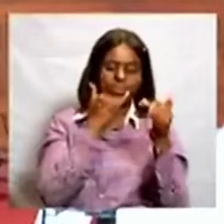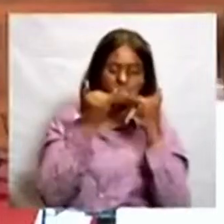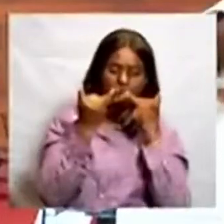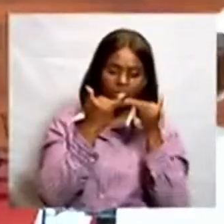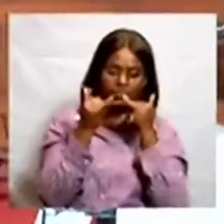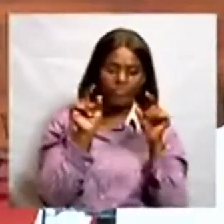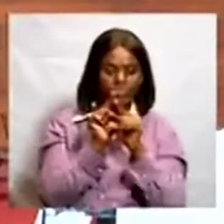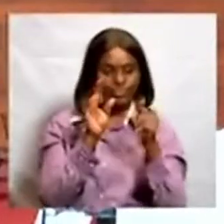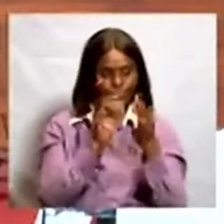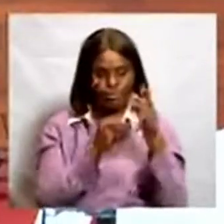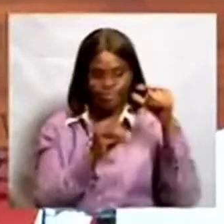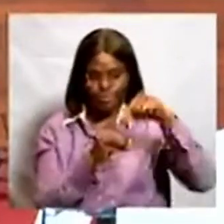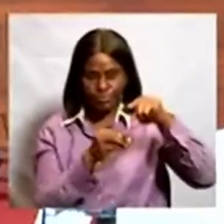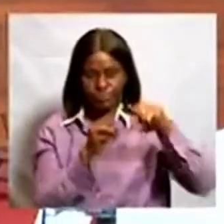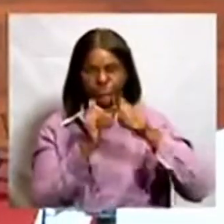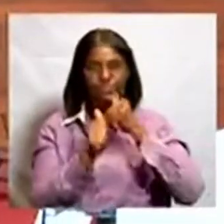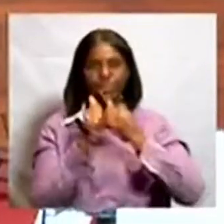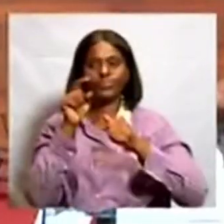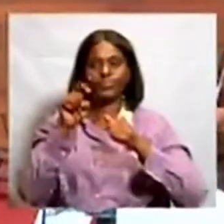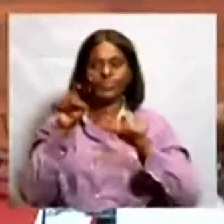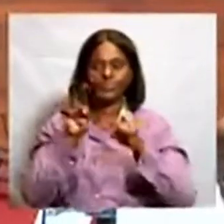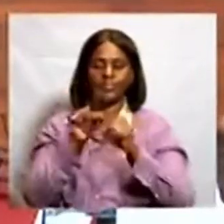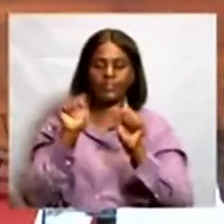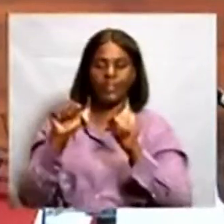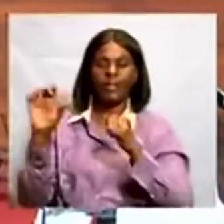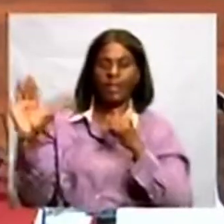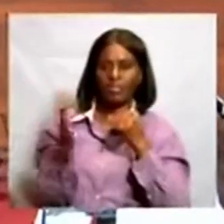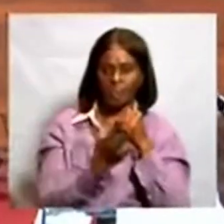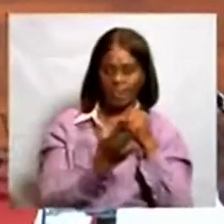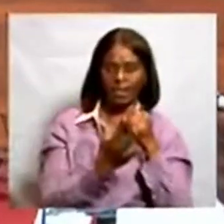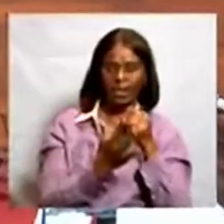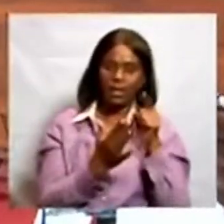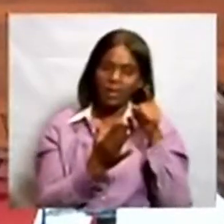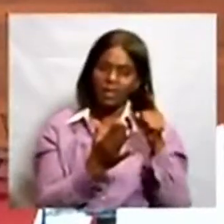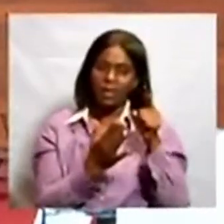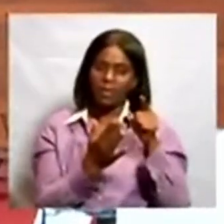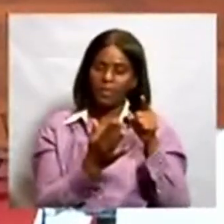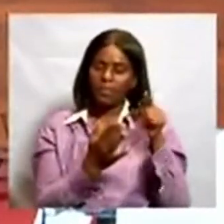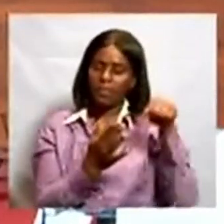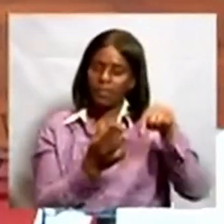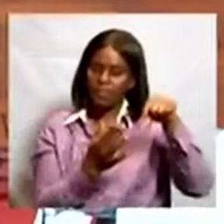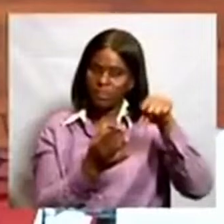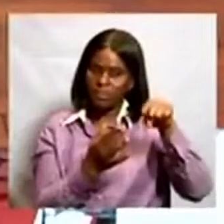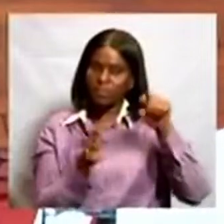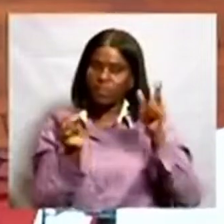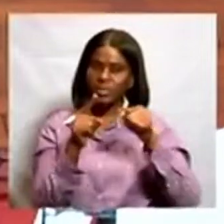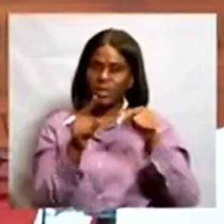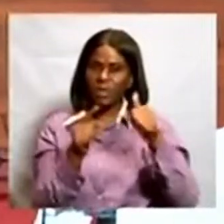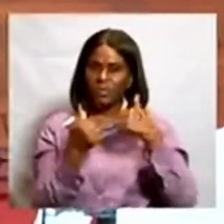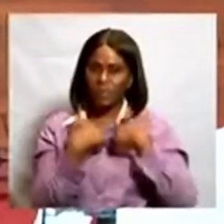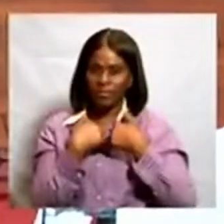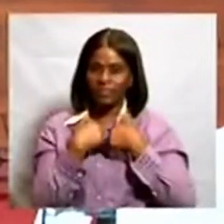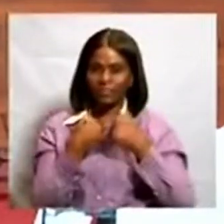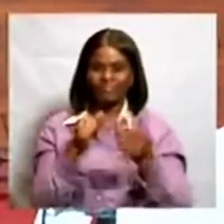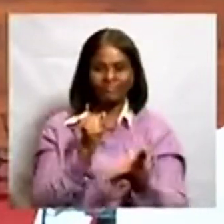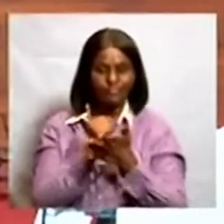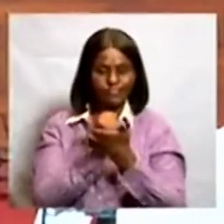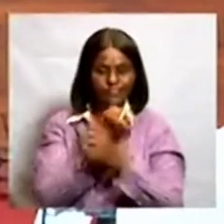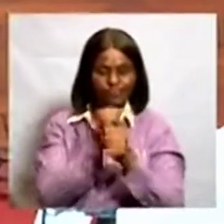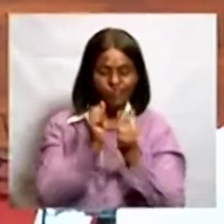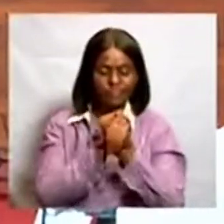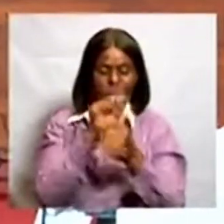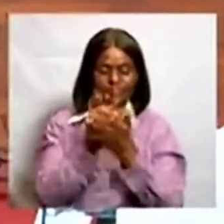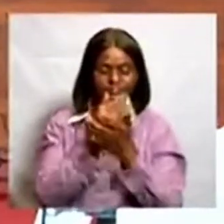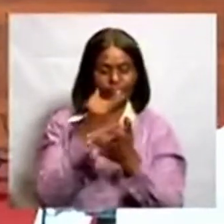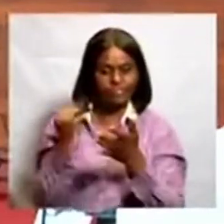and put quality that is required, and they can return back that qualification when they have dealt with the issues that we